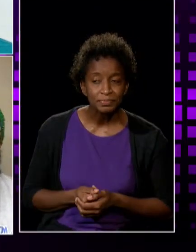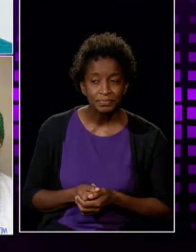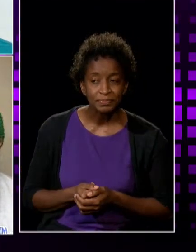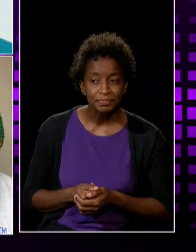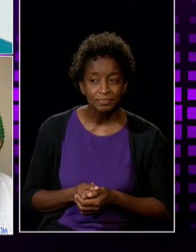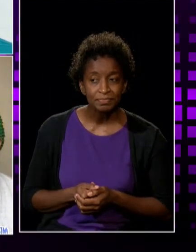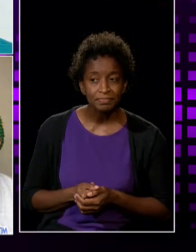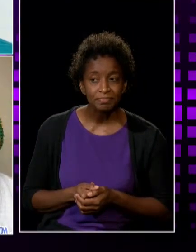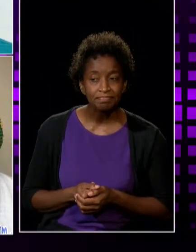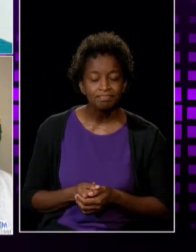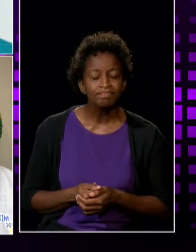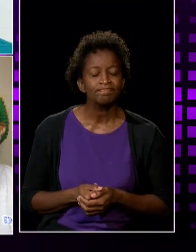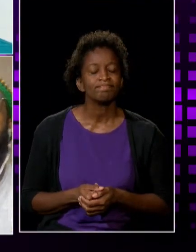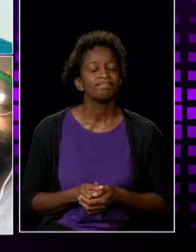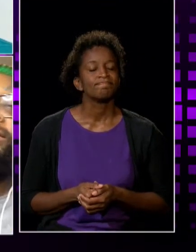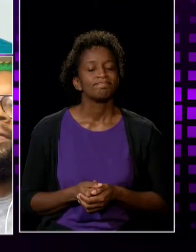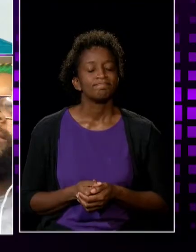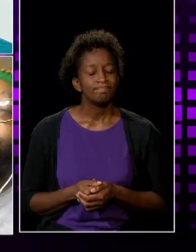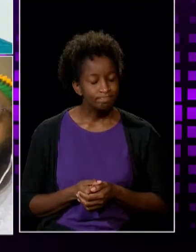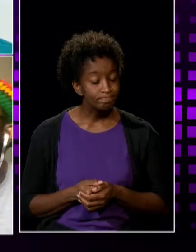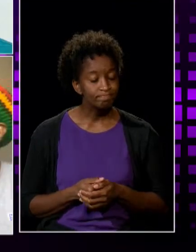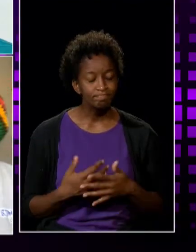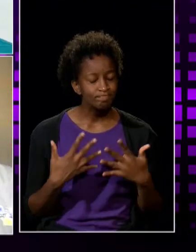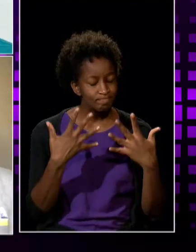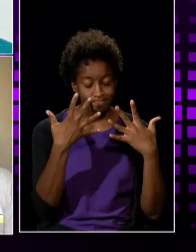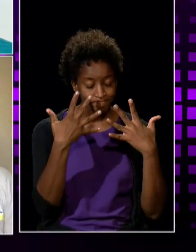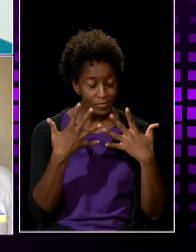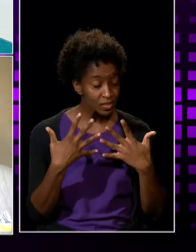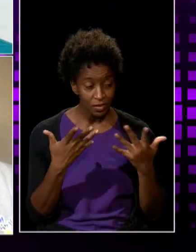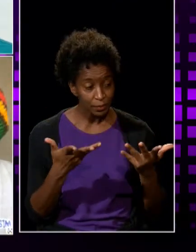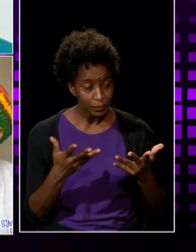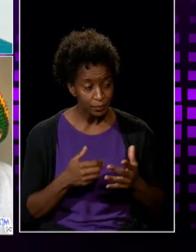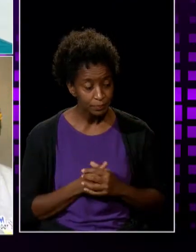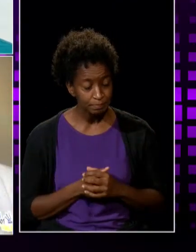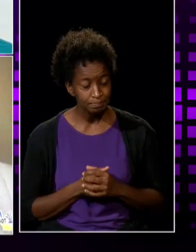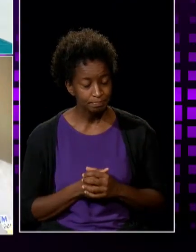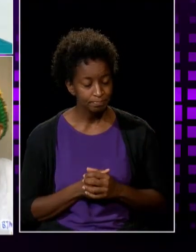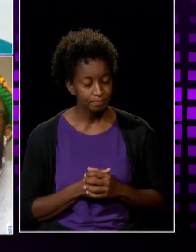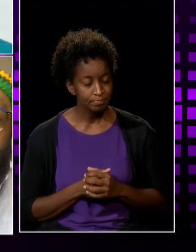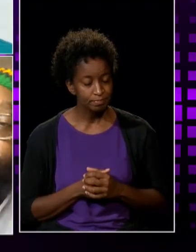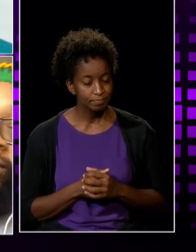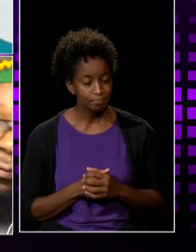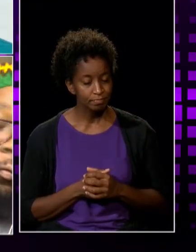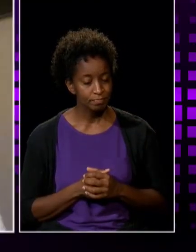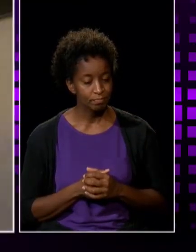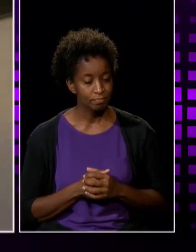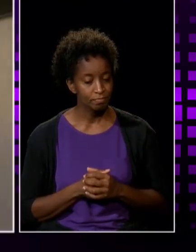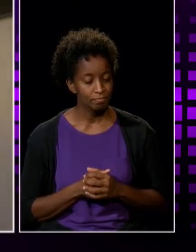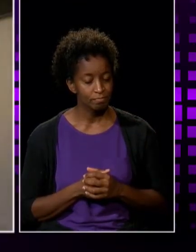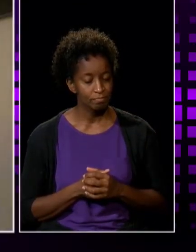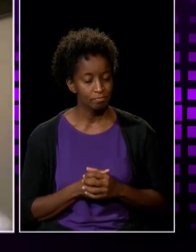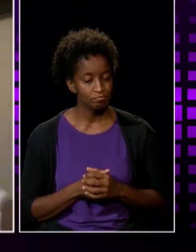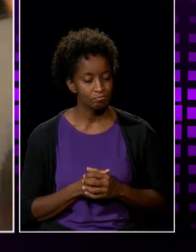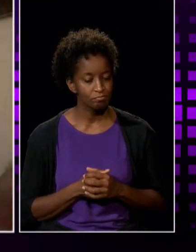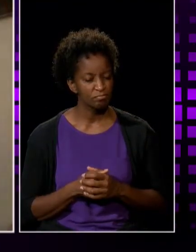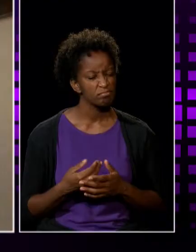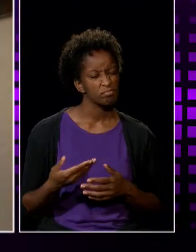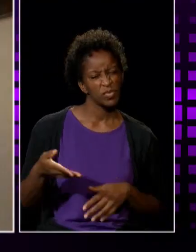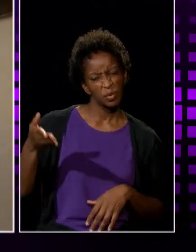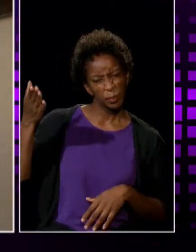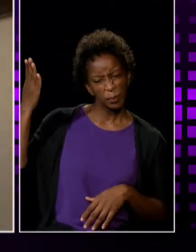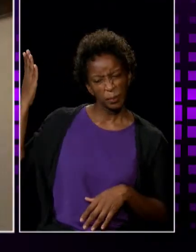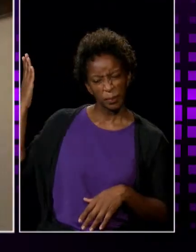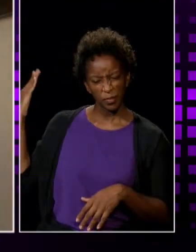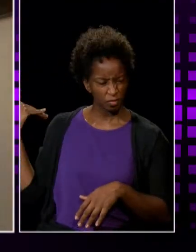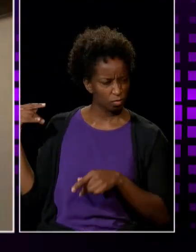The saddest thing about this is I feel that sometimes the thinking, the old way of thinking, or the way